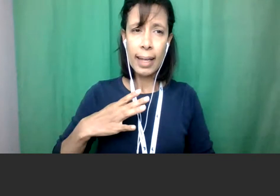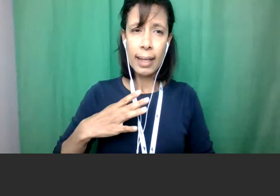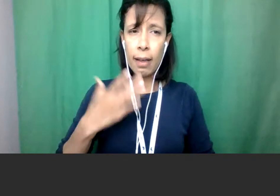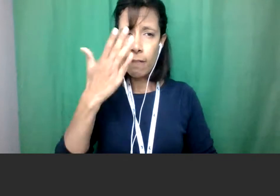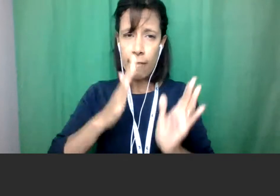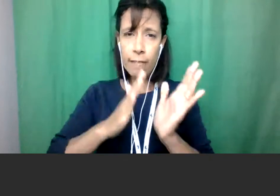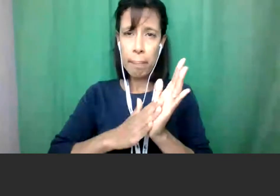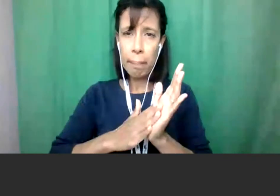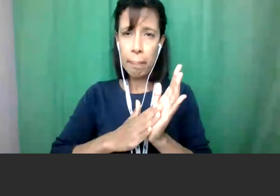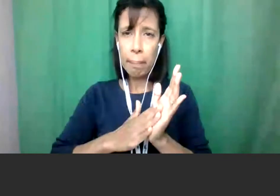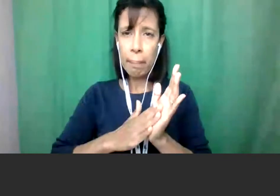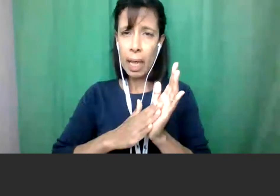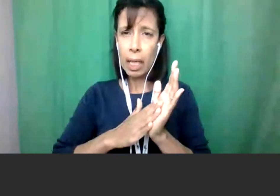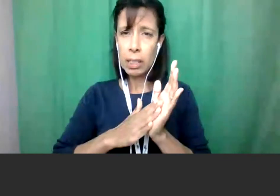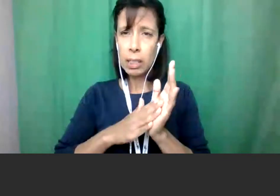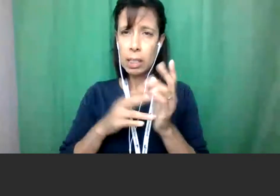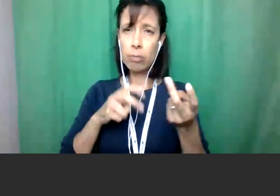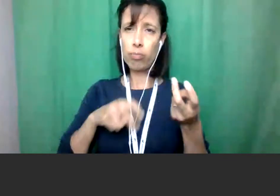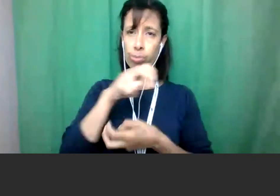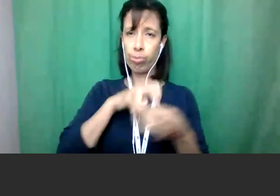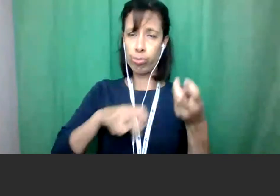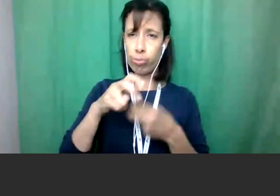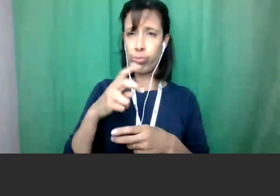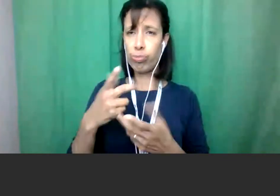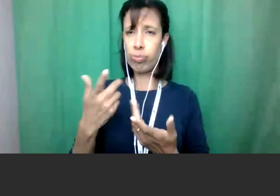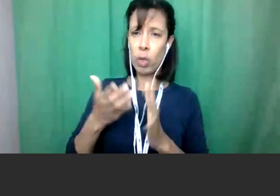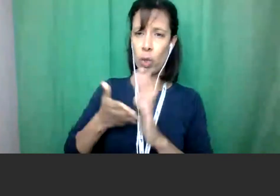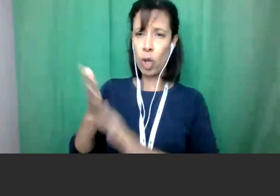legs, get a cup of coffee,